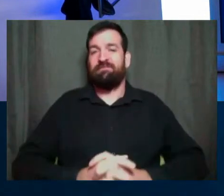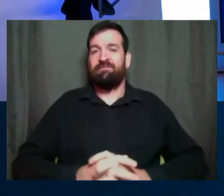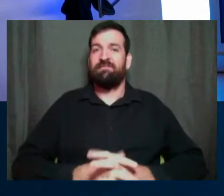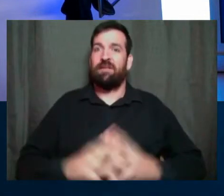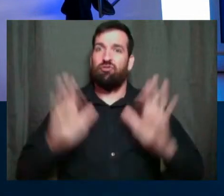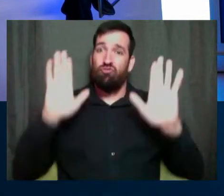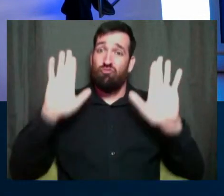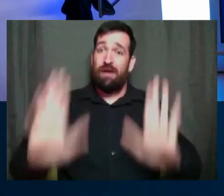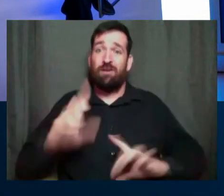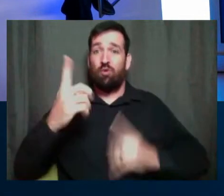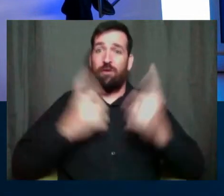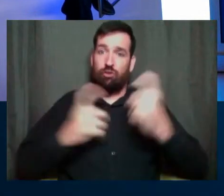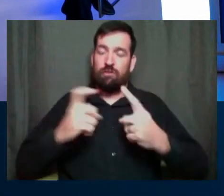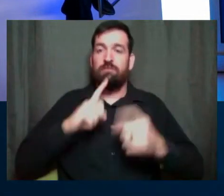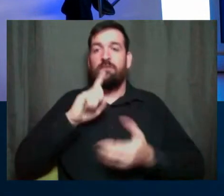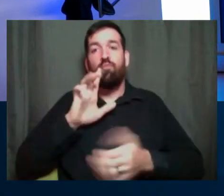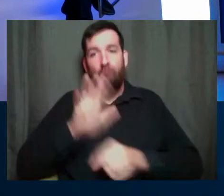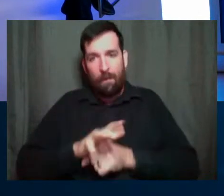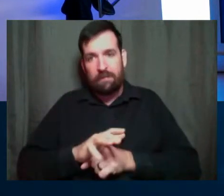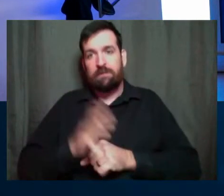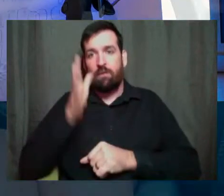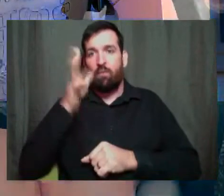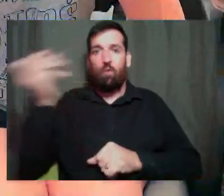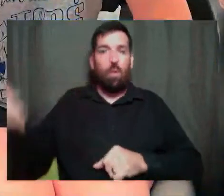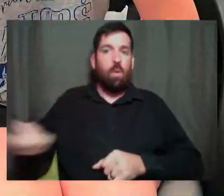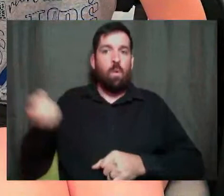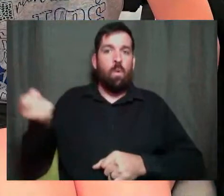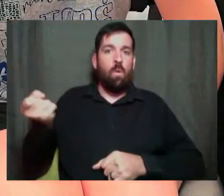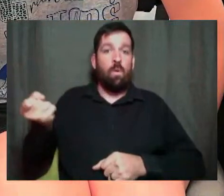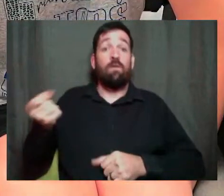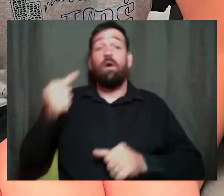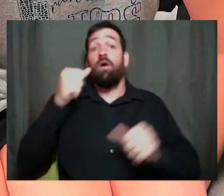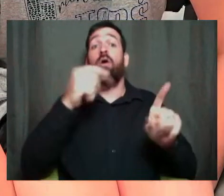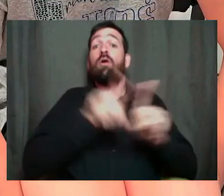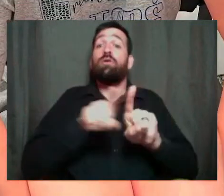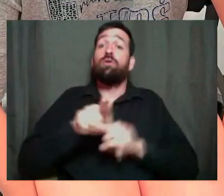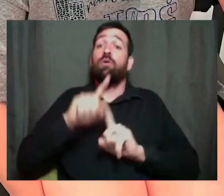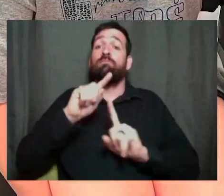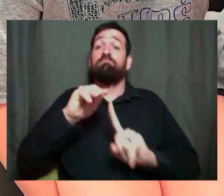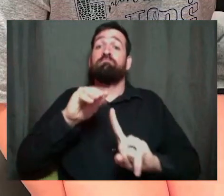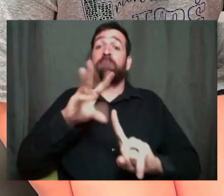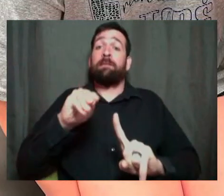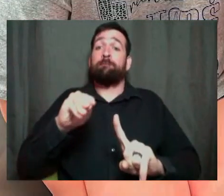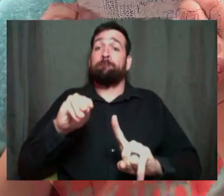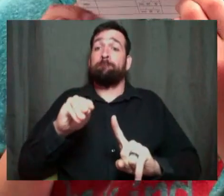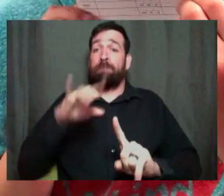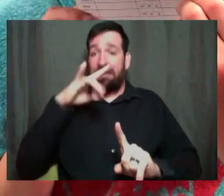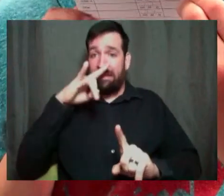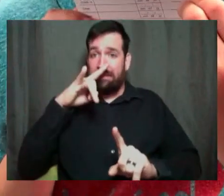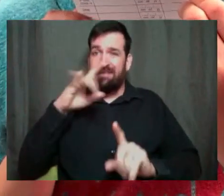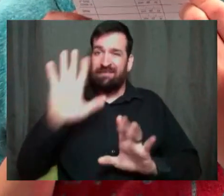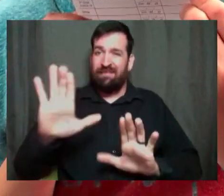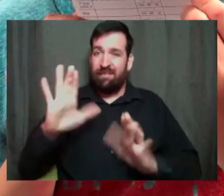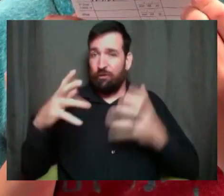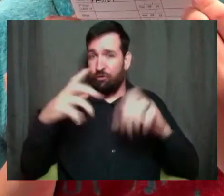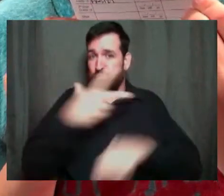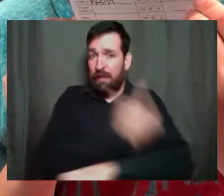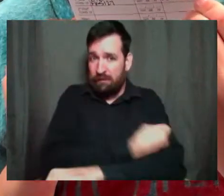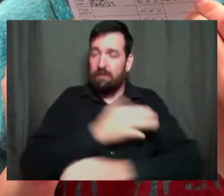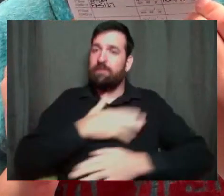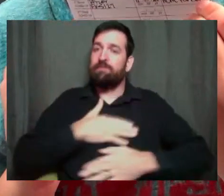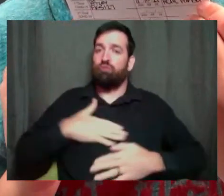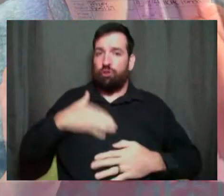coming in. I promise I will hold on to these and we will get to them. Remember also to snap pics of those kids getting their brave shots. We appreciate